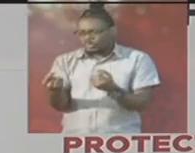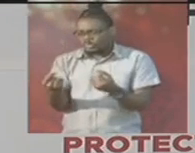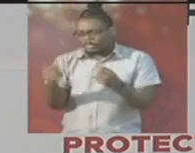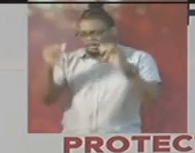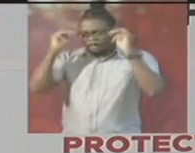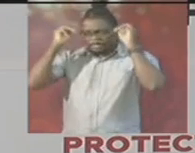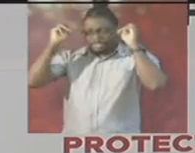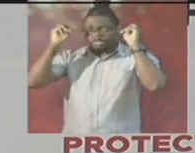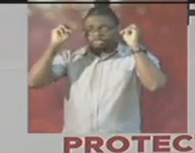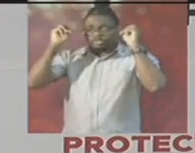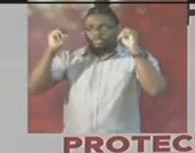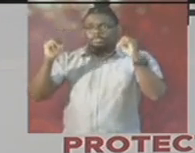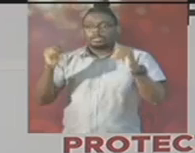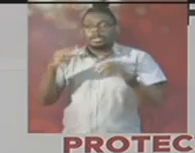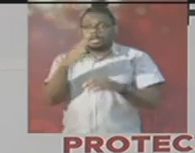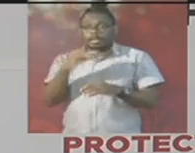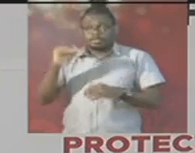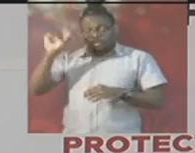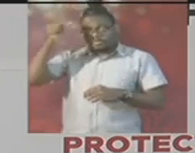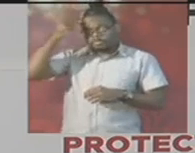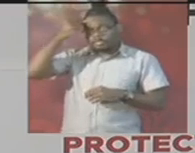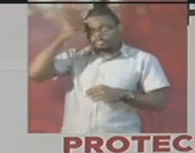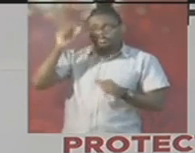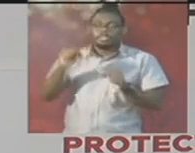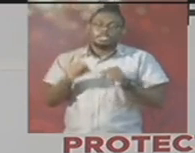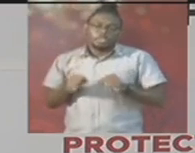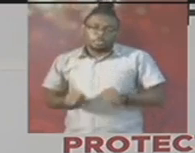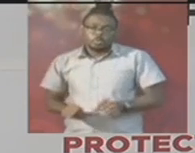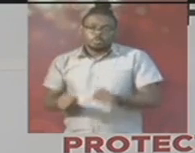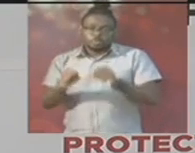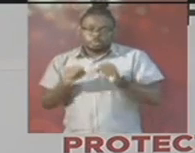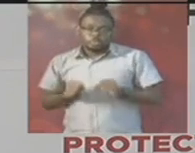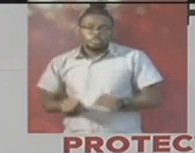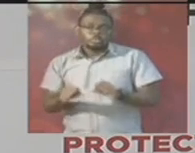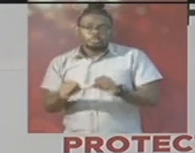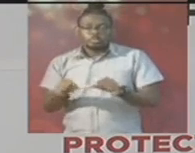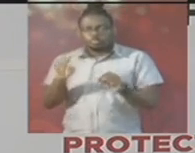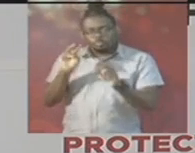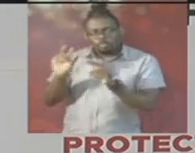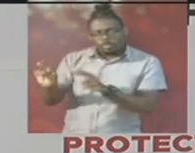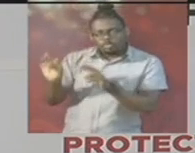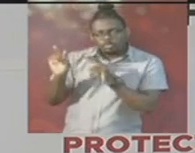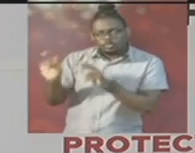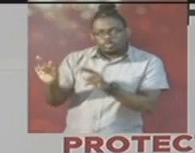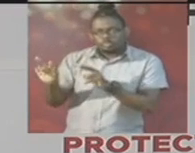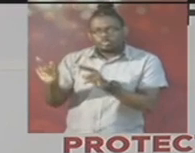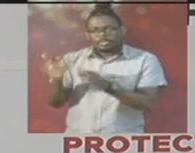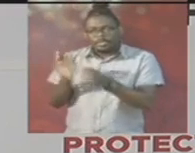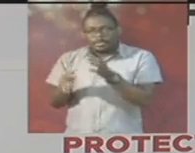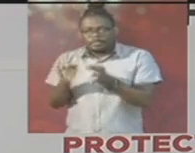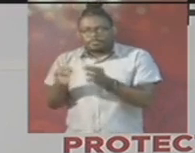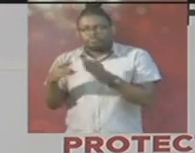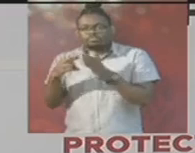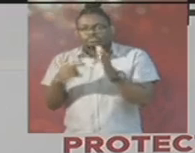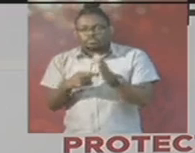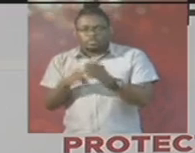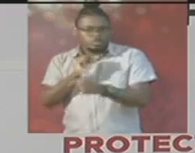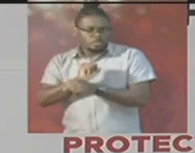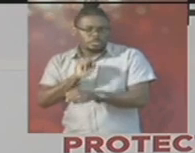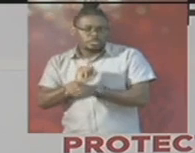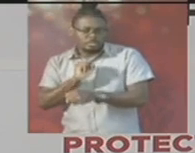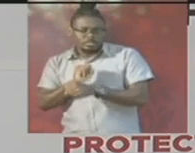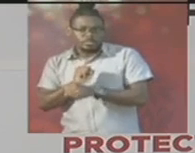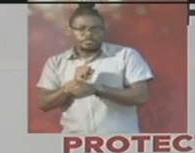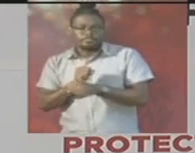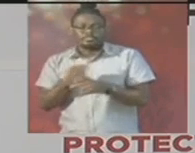continuous evaluation of how our measures are working or not working, trying to gauge the public